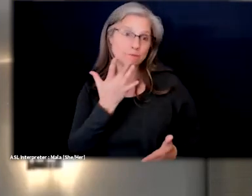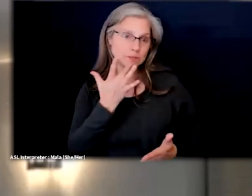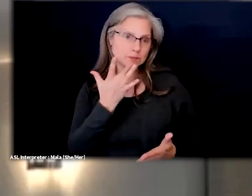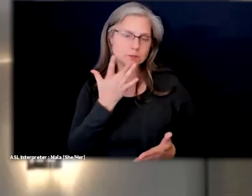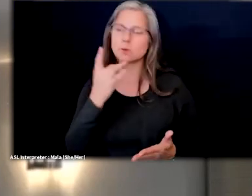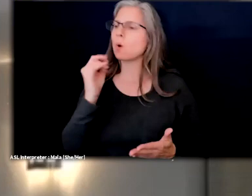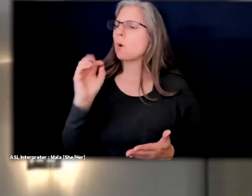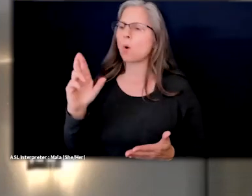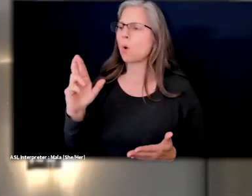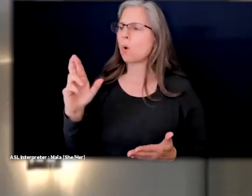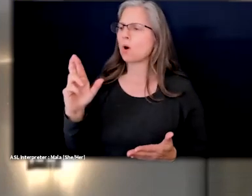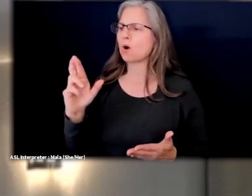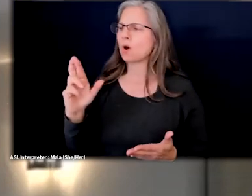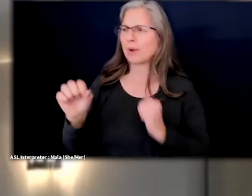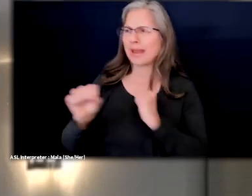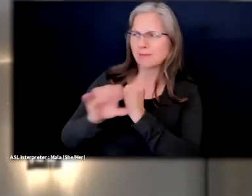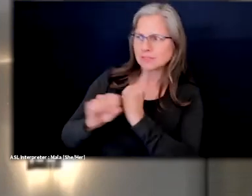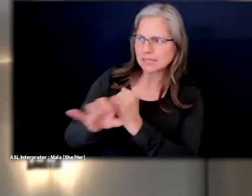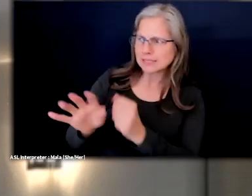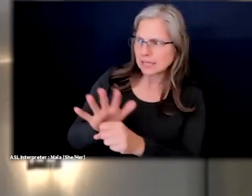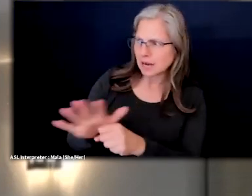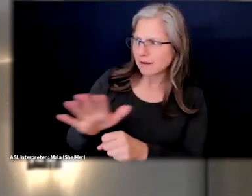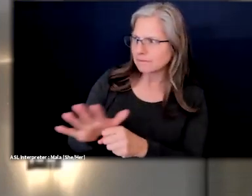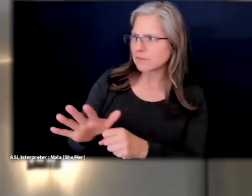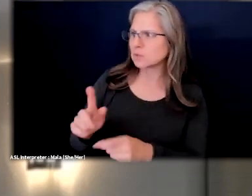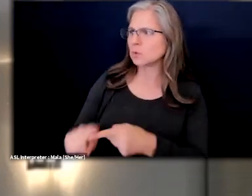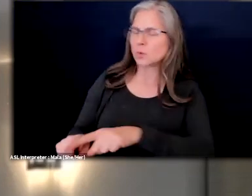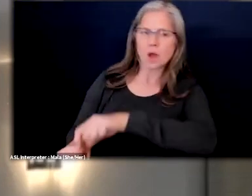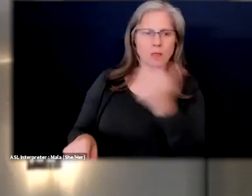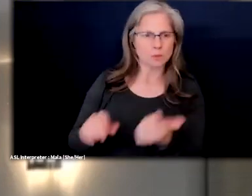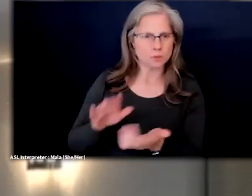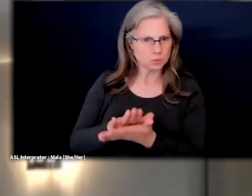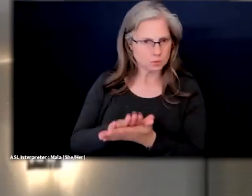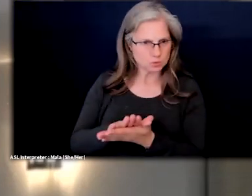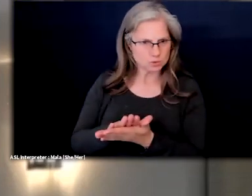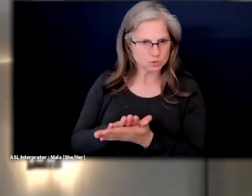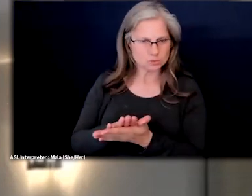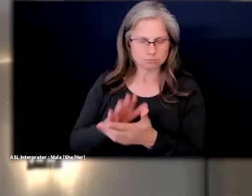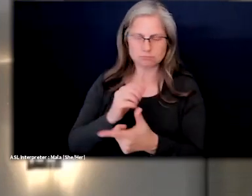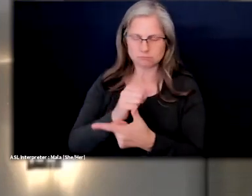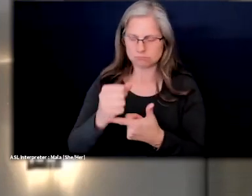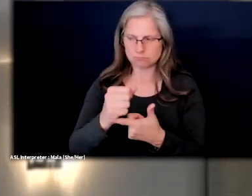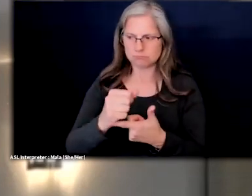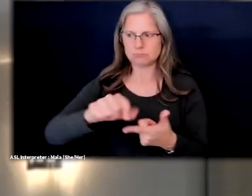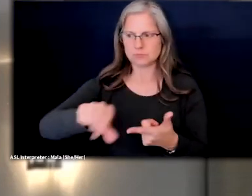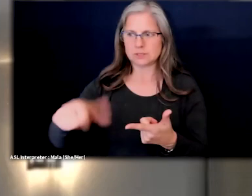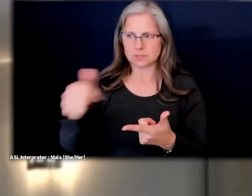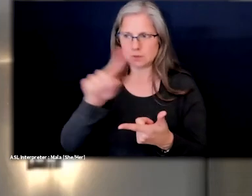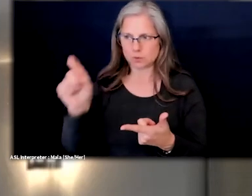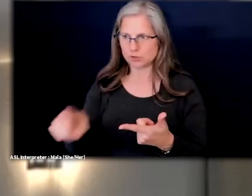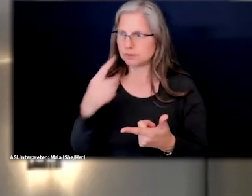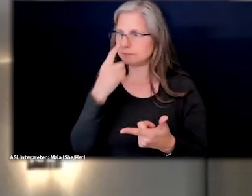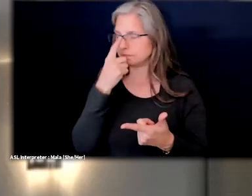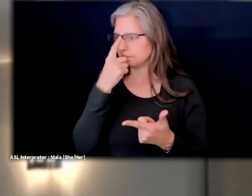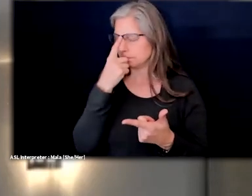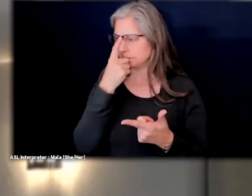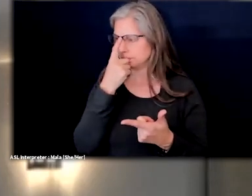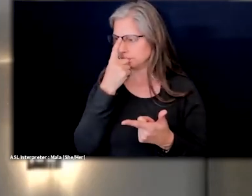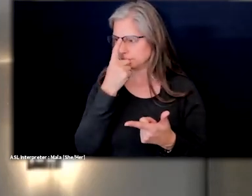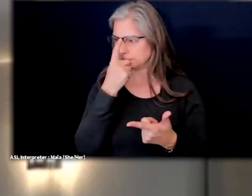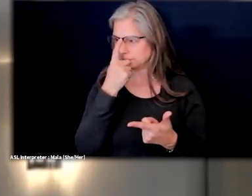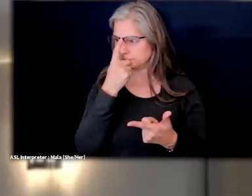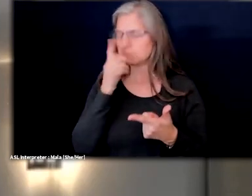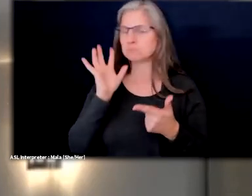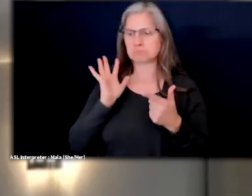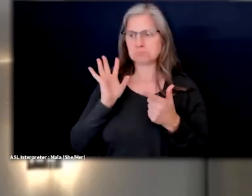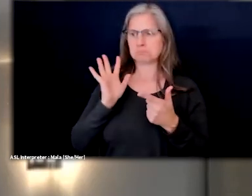we advertising it enough to other schools? So that's another question I have. So I'll